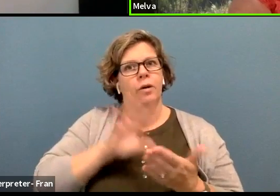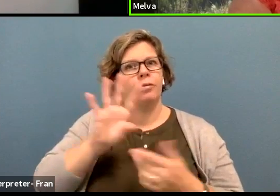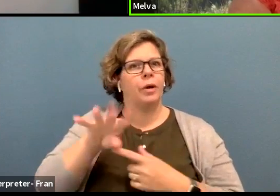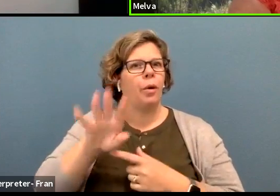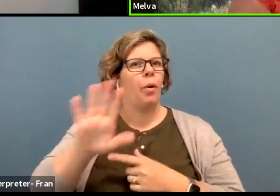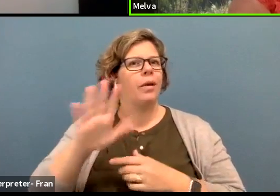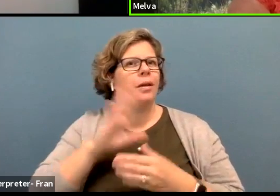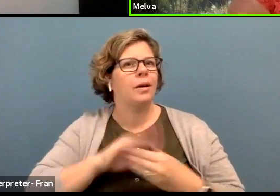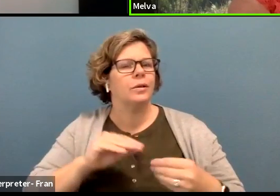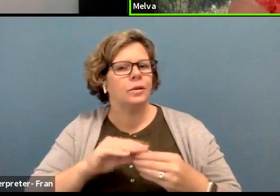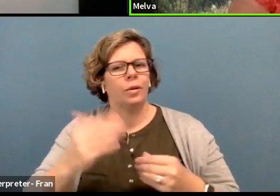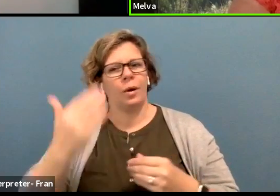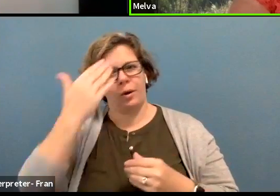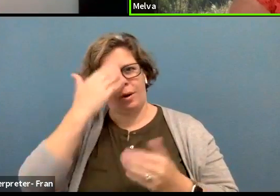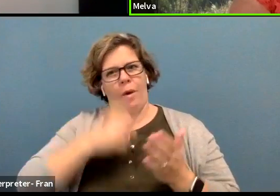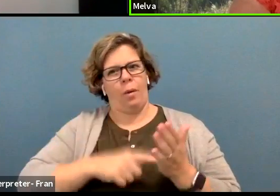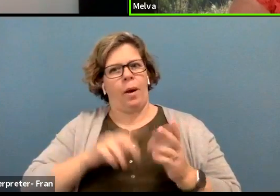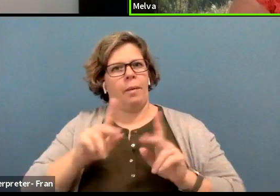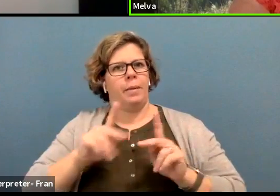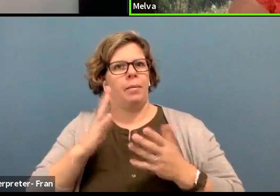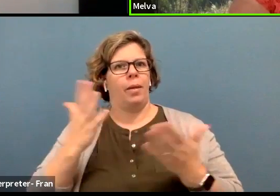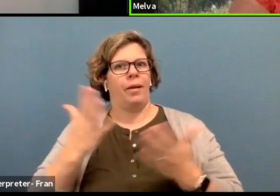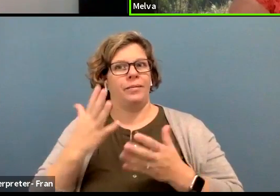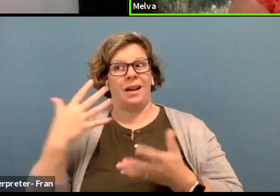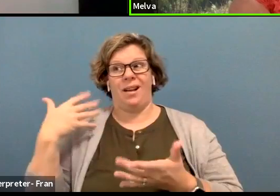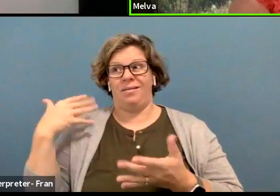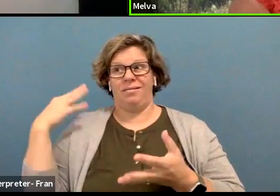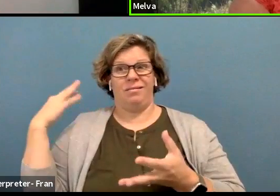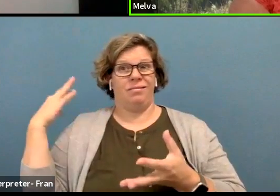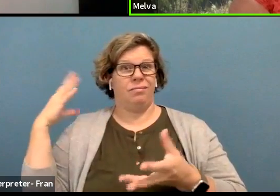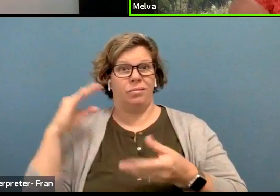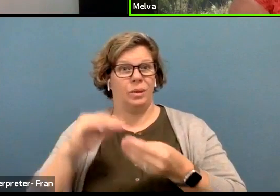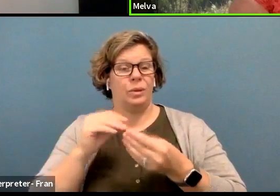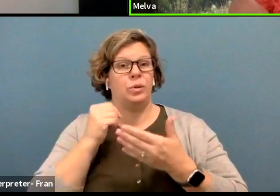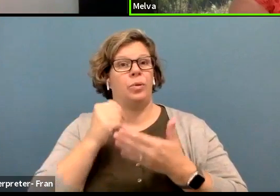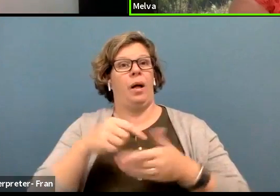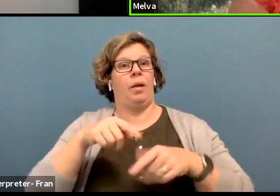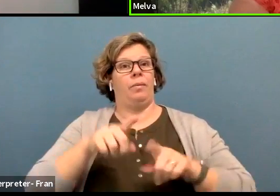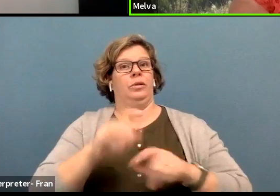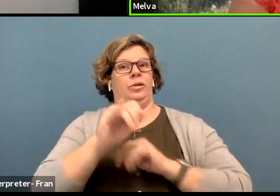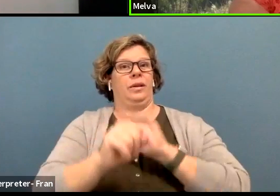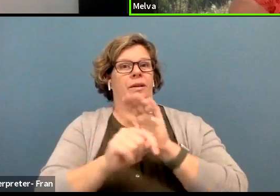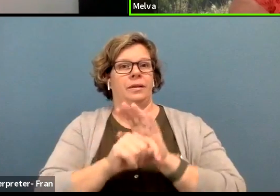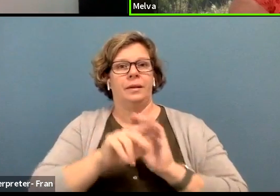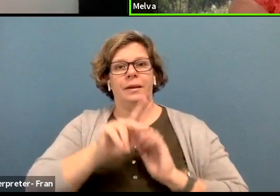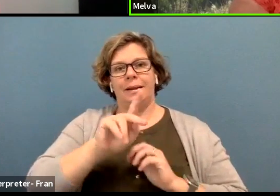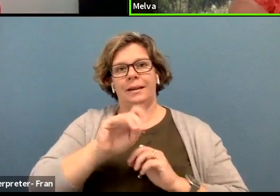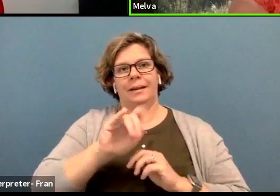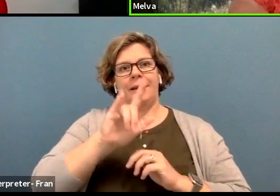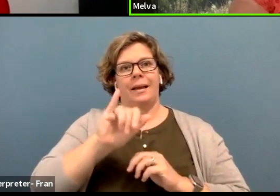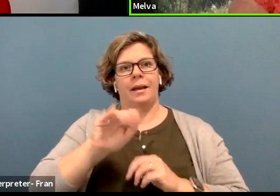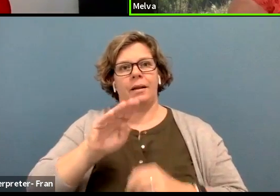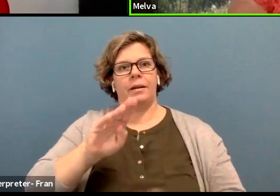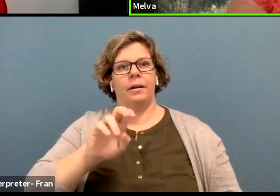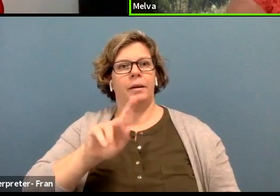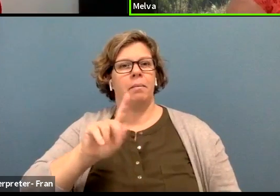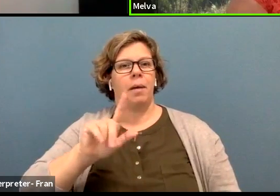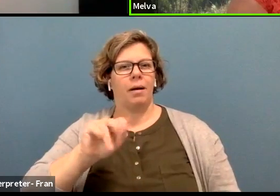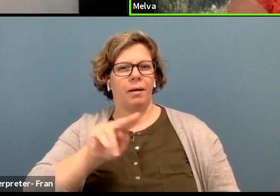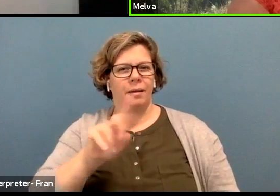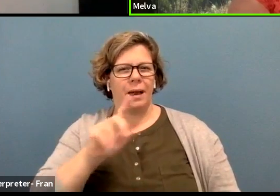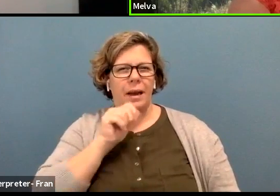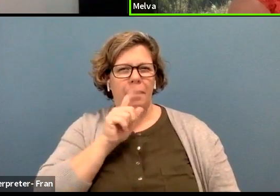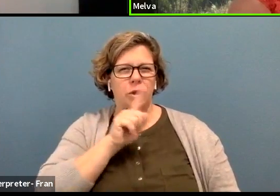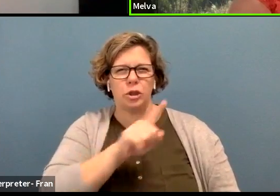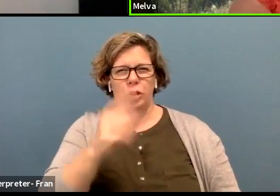know what people have done to help us through this movement. People like Kelly Buckland, I don't know if everyone